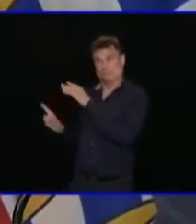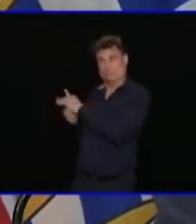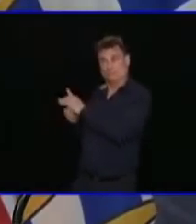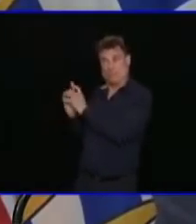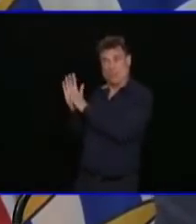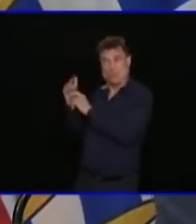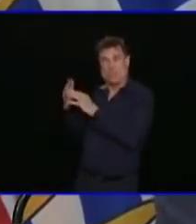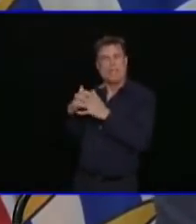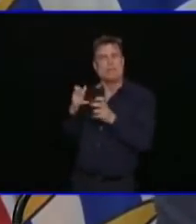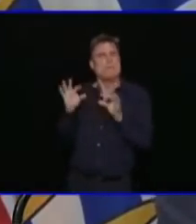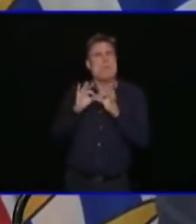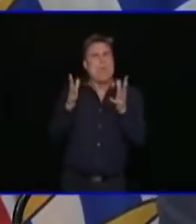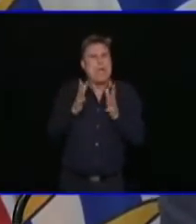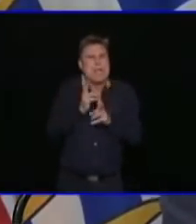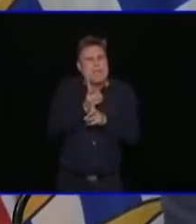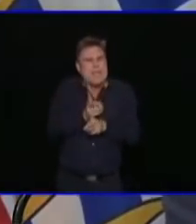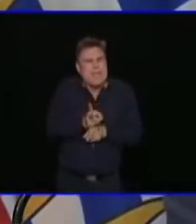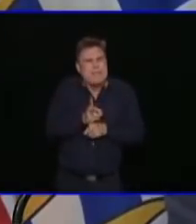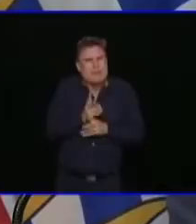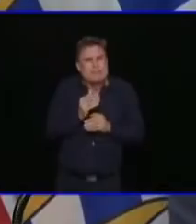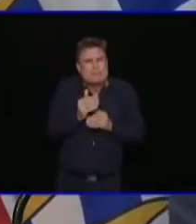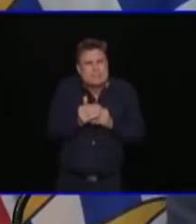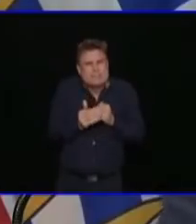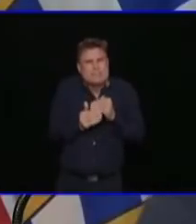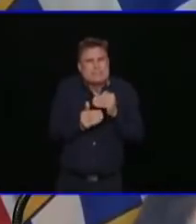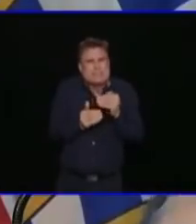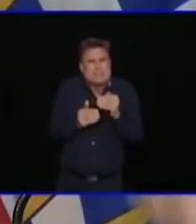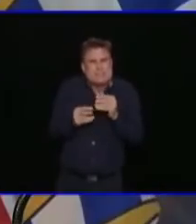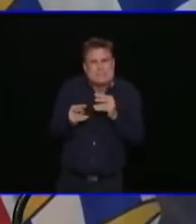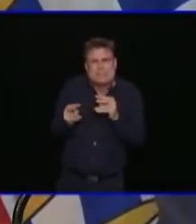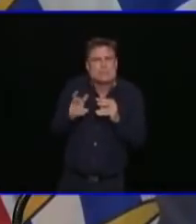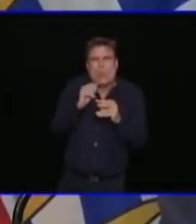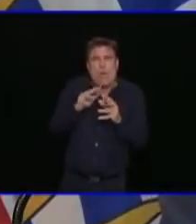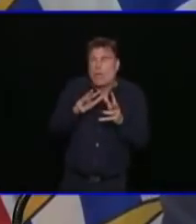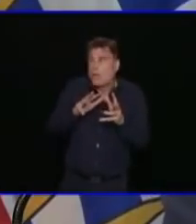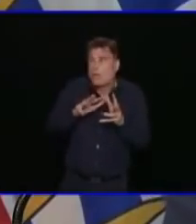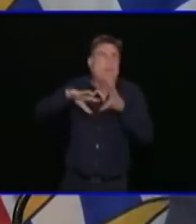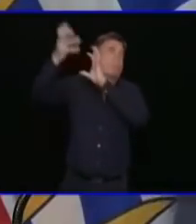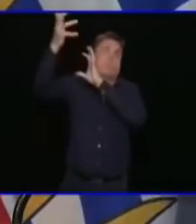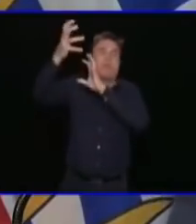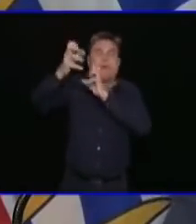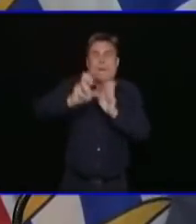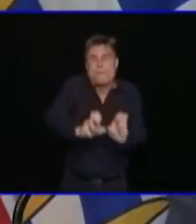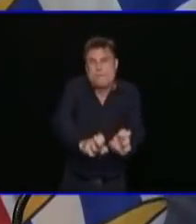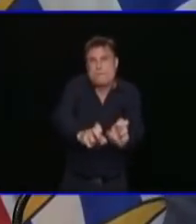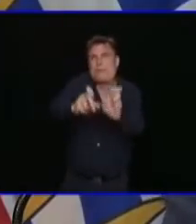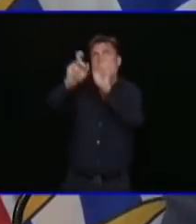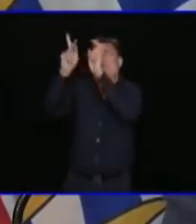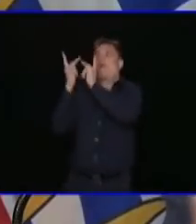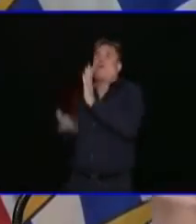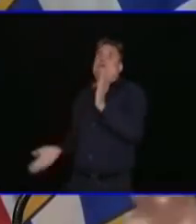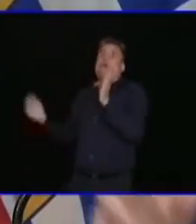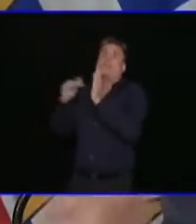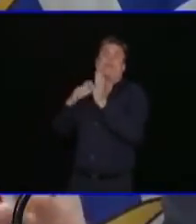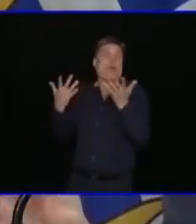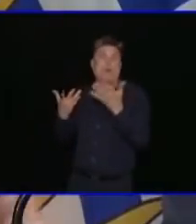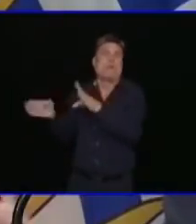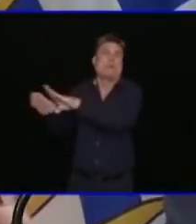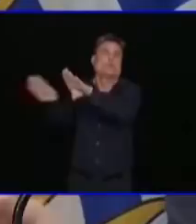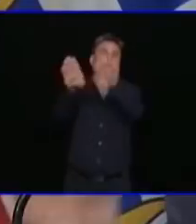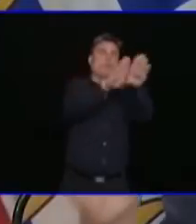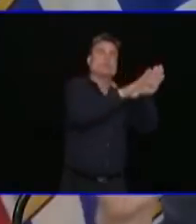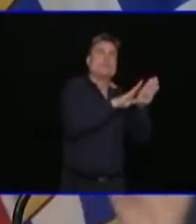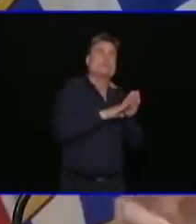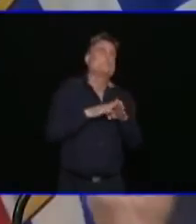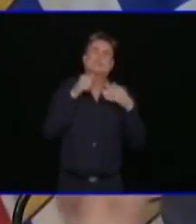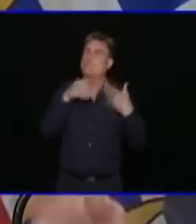necessary. So what we need to do is look at what are the measures that are needed across the province to address the risky situations that